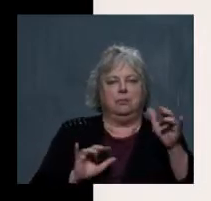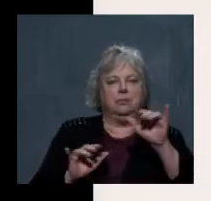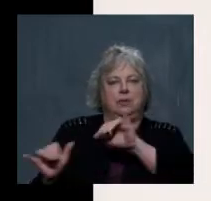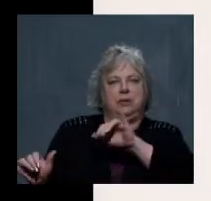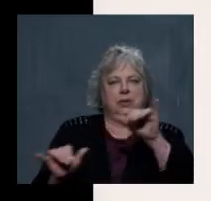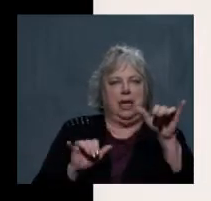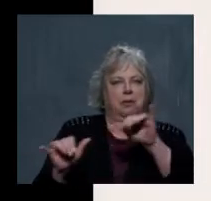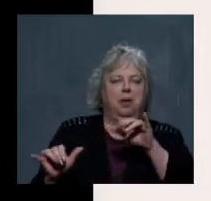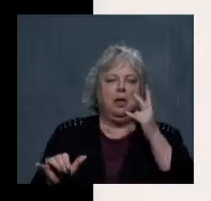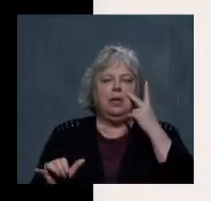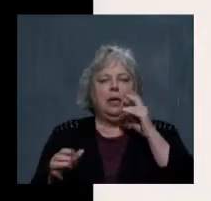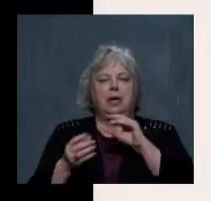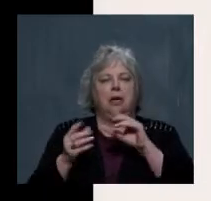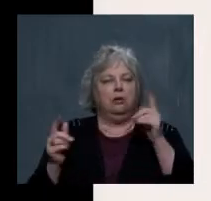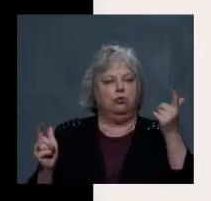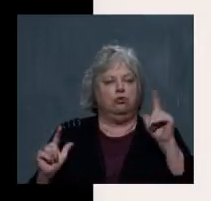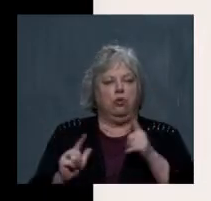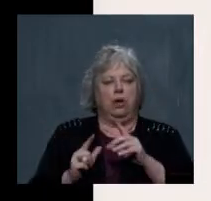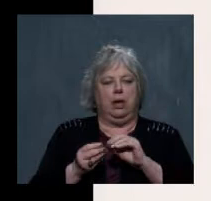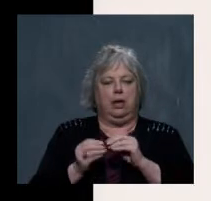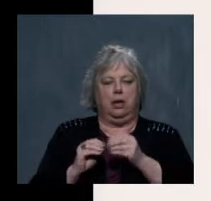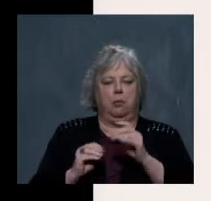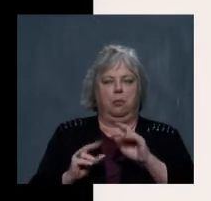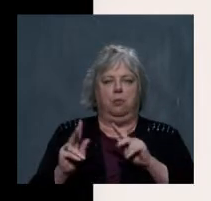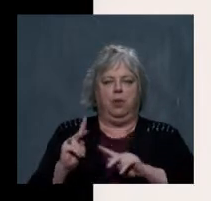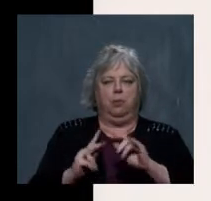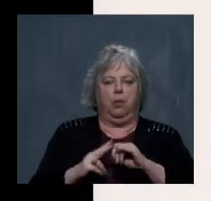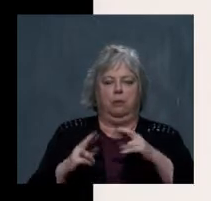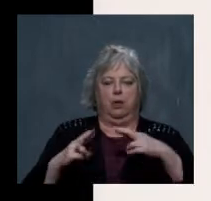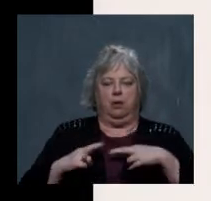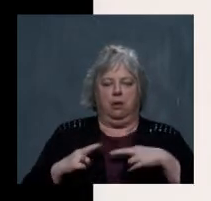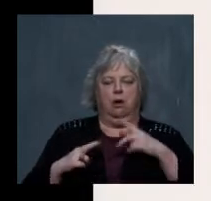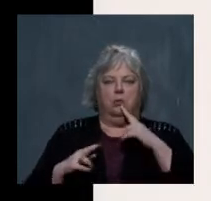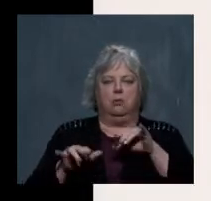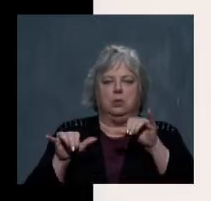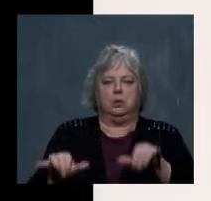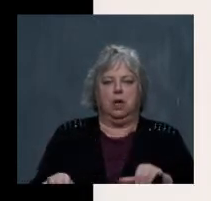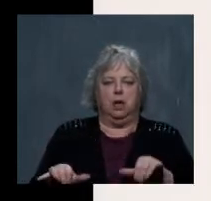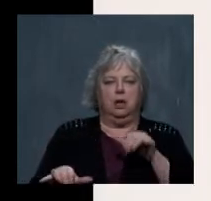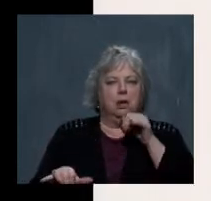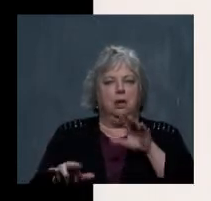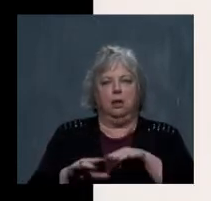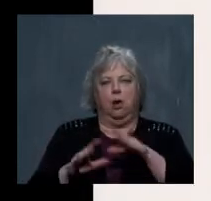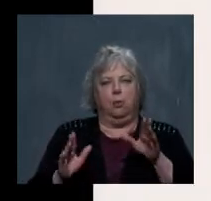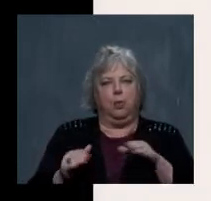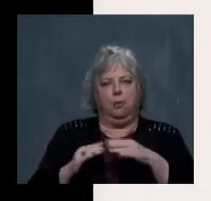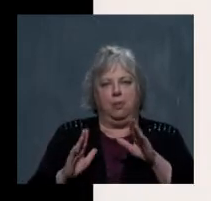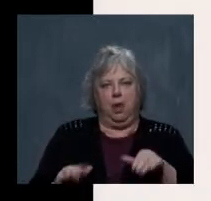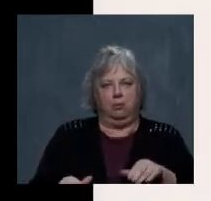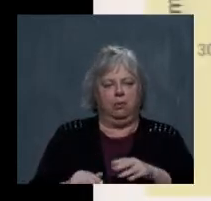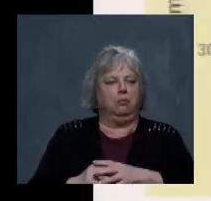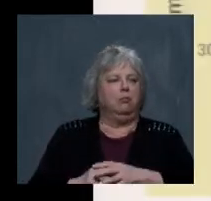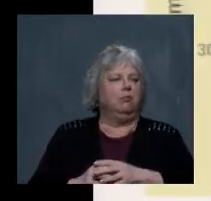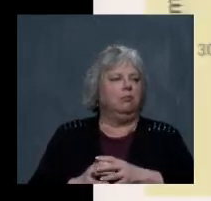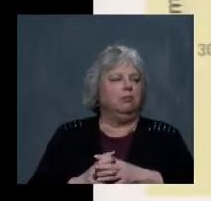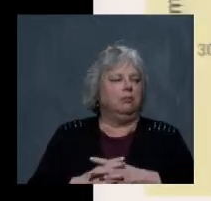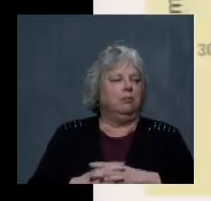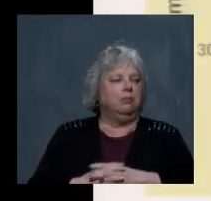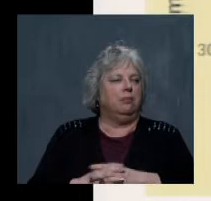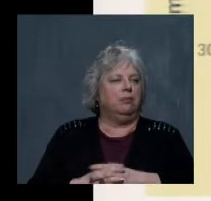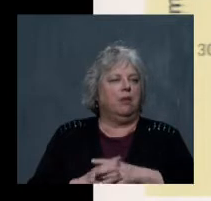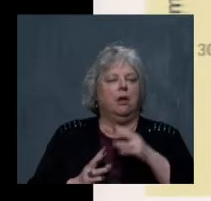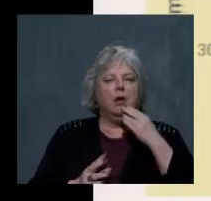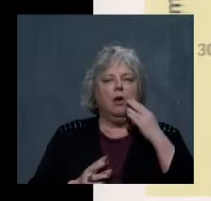of retirees who are going to stay in place. They're not going to open up their housing. Next slide.